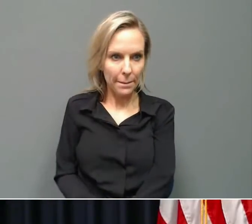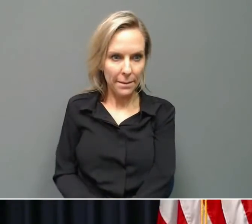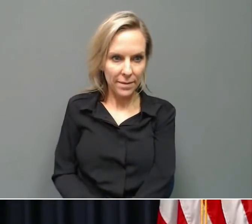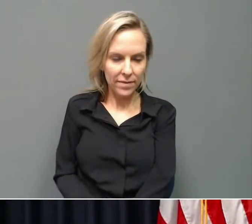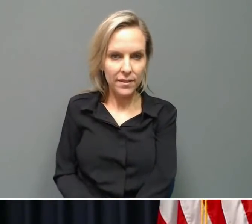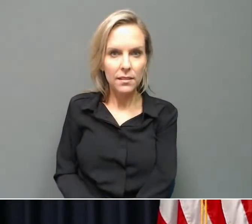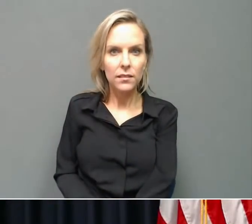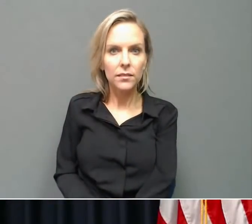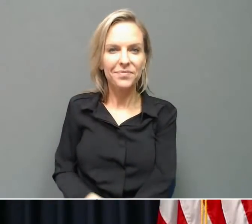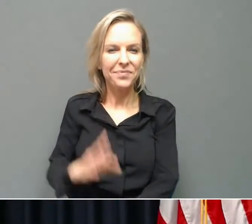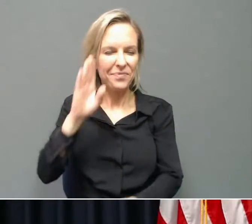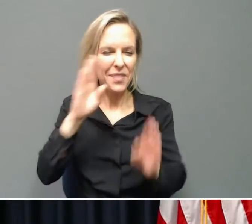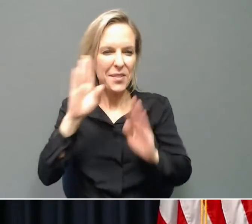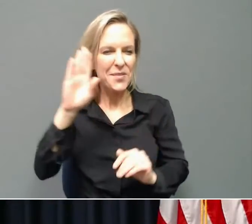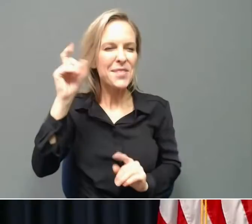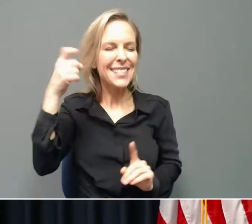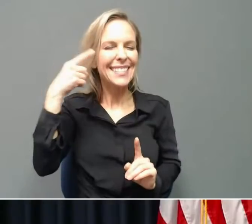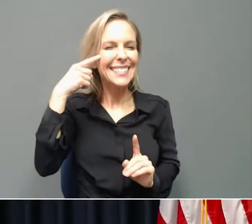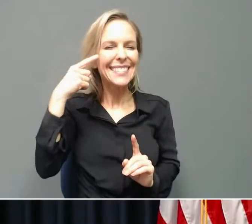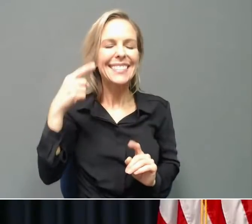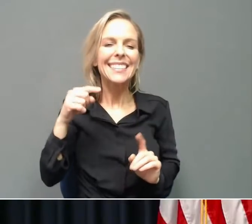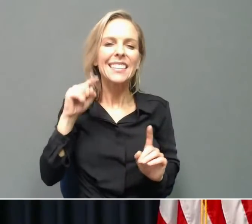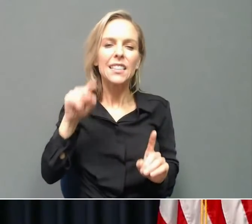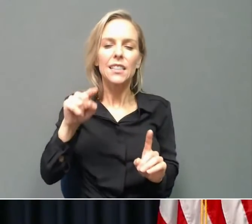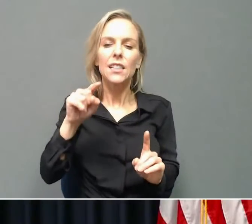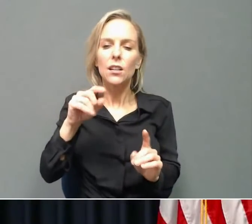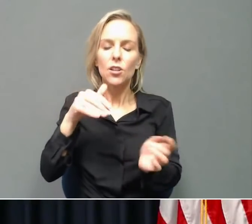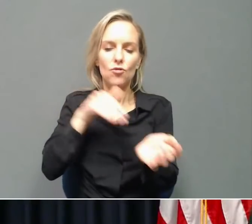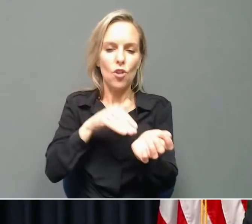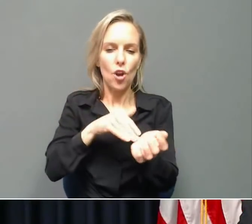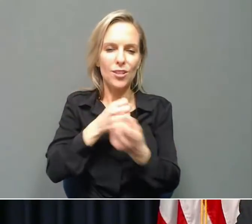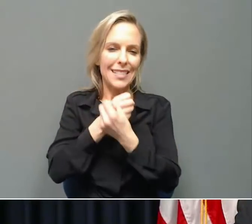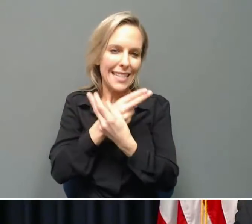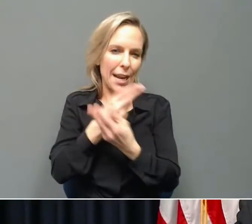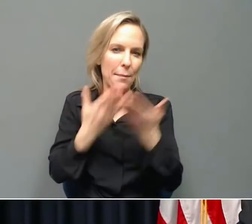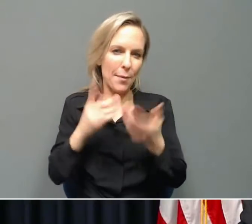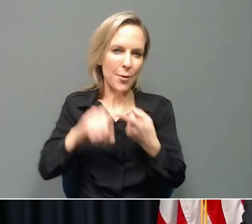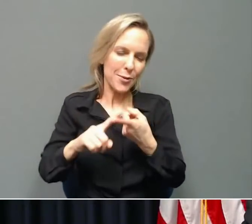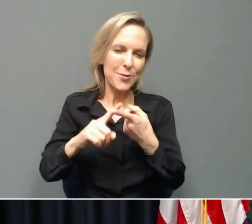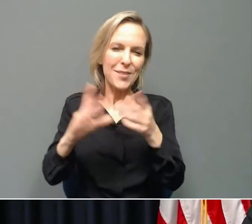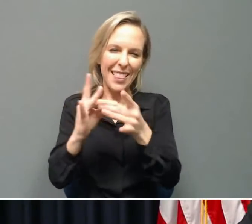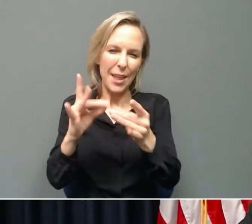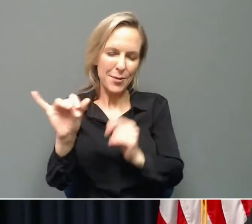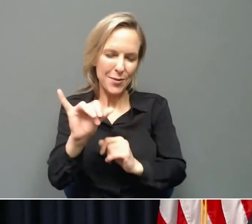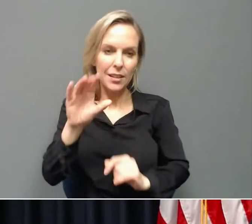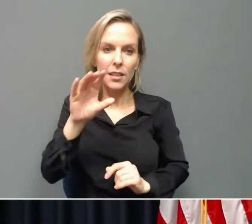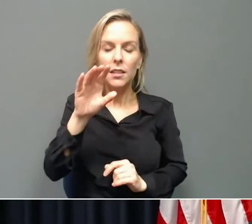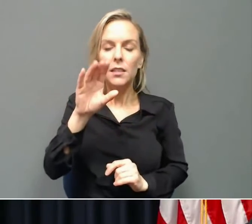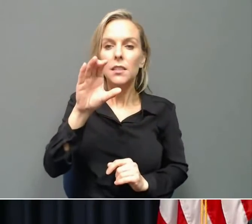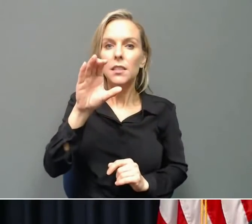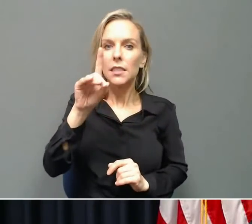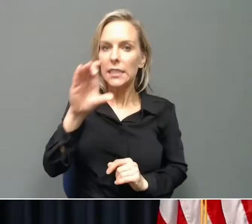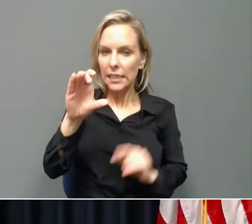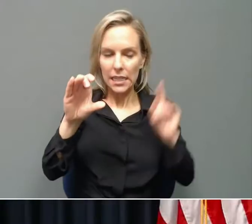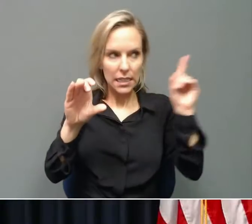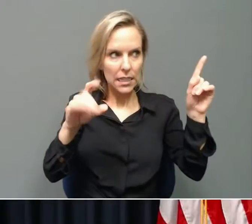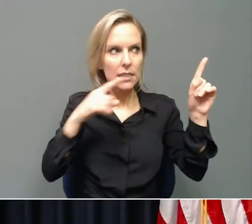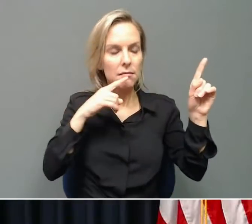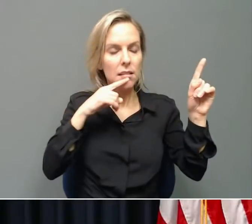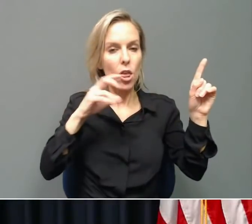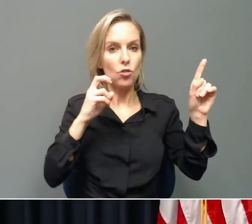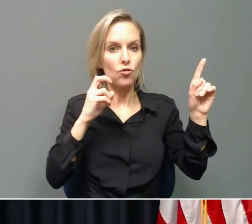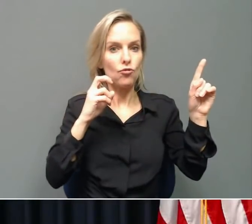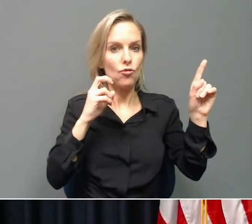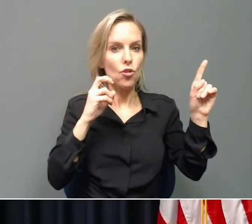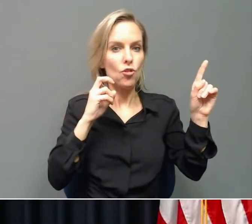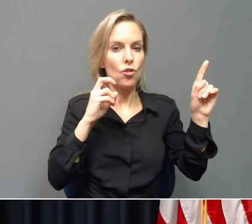Hi there, Governor. This question Dr. Stack may want to weigh in on as well. So we know the CDC says that travel guidelines aren't going to change until